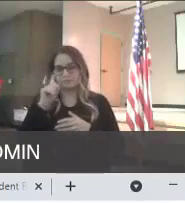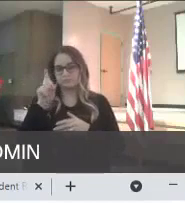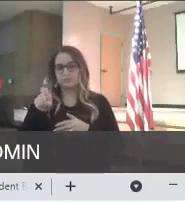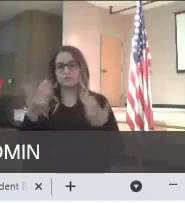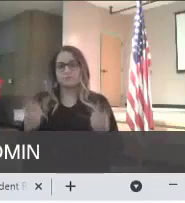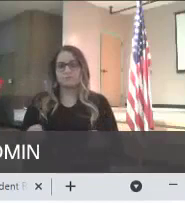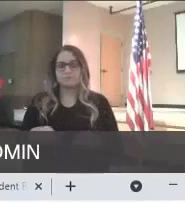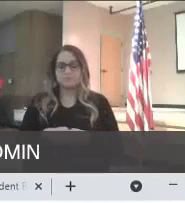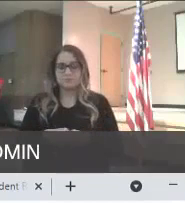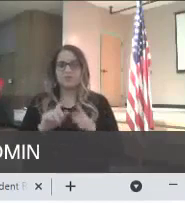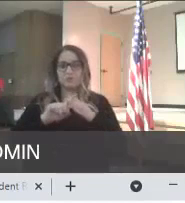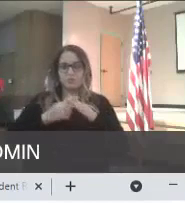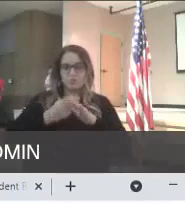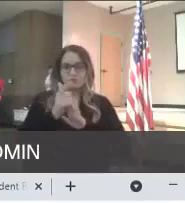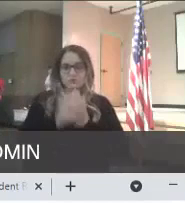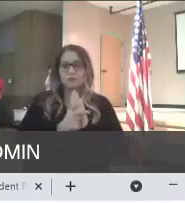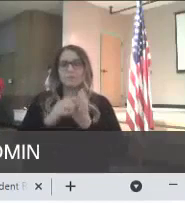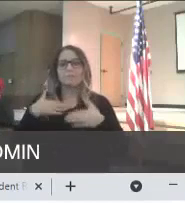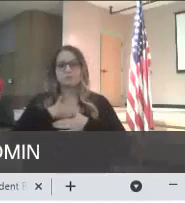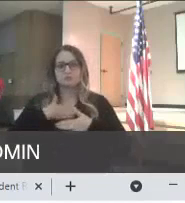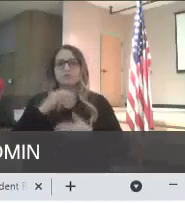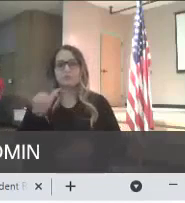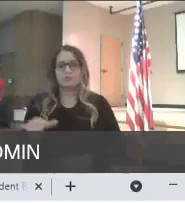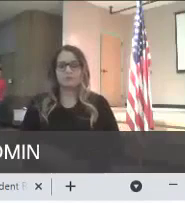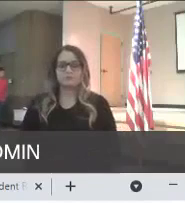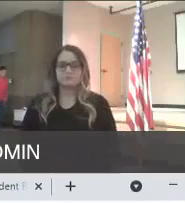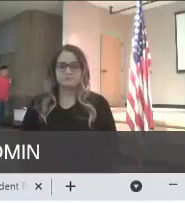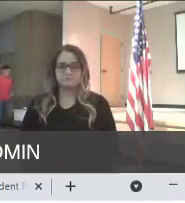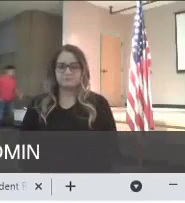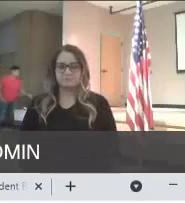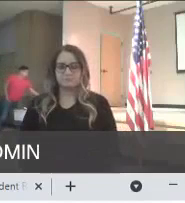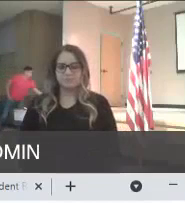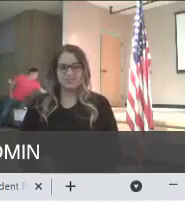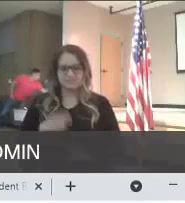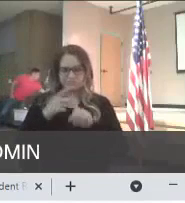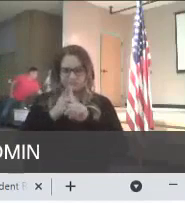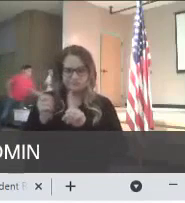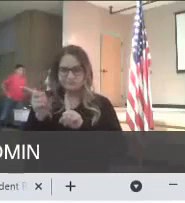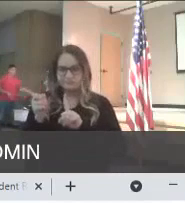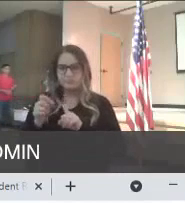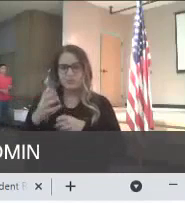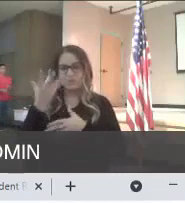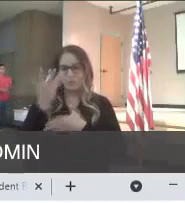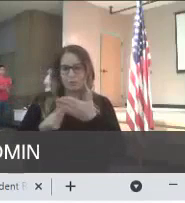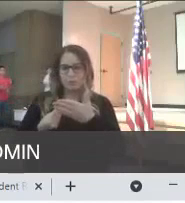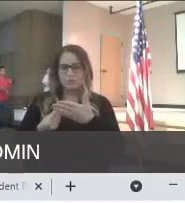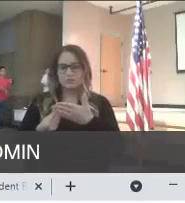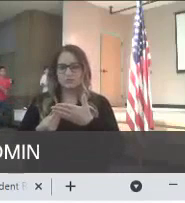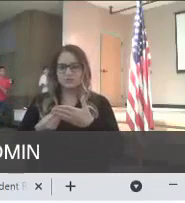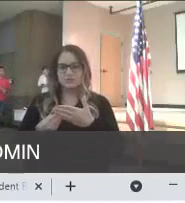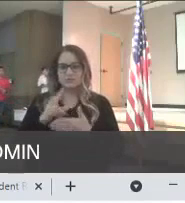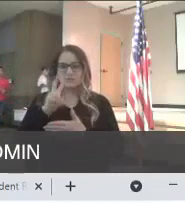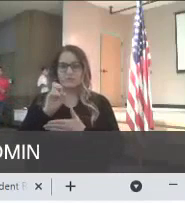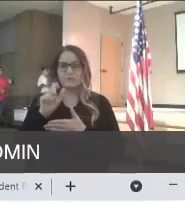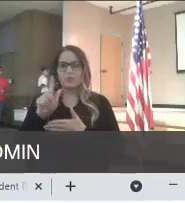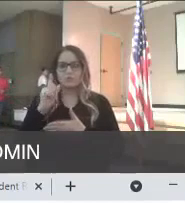original legislation, so I really appreciate that. Just a side note, we lost the volume on the